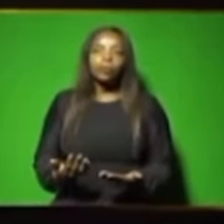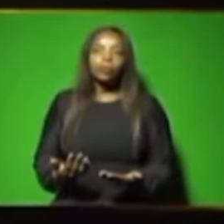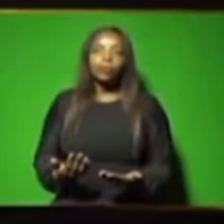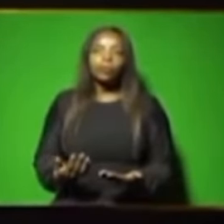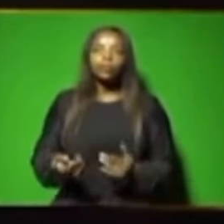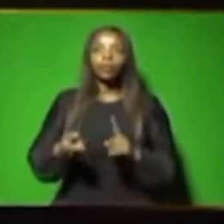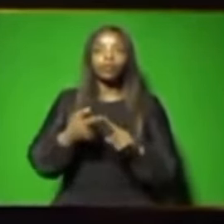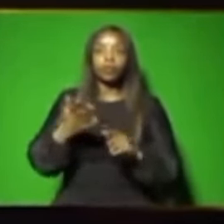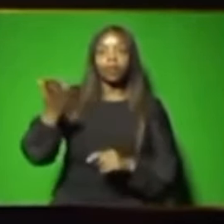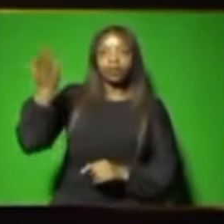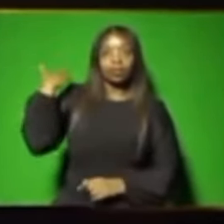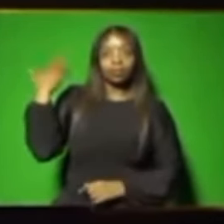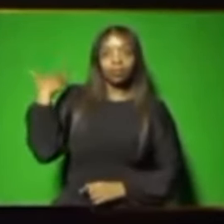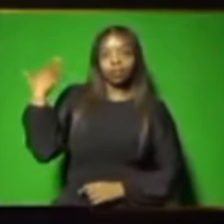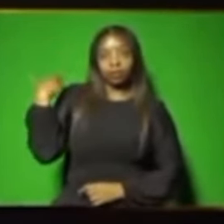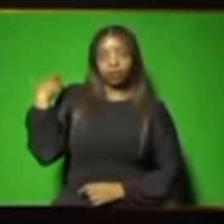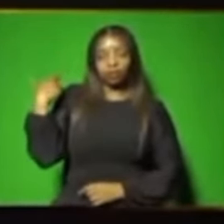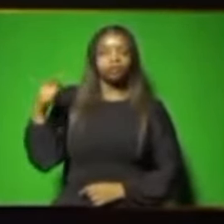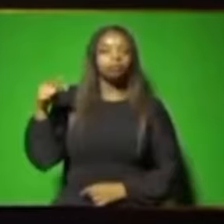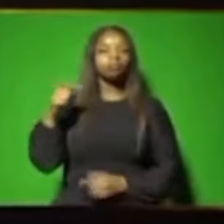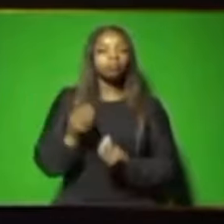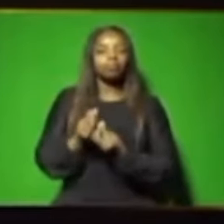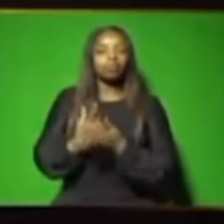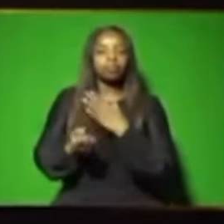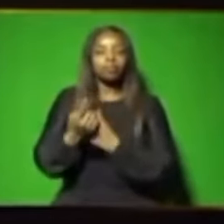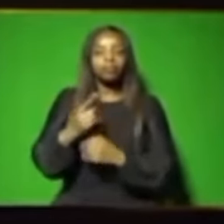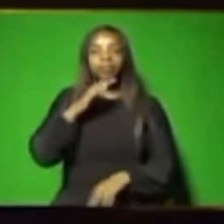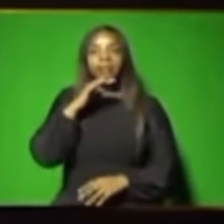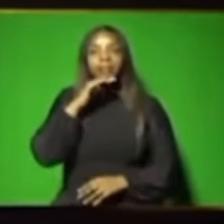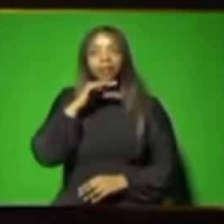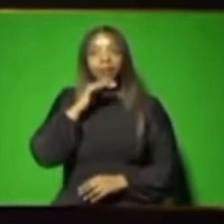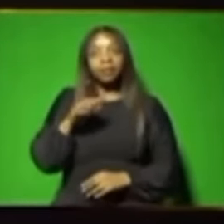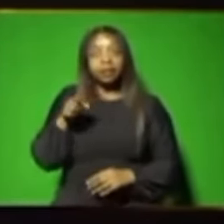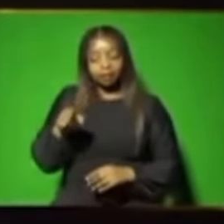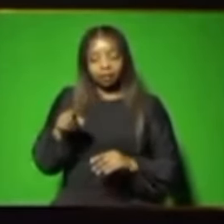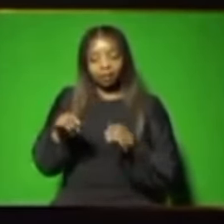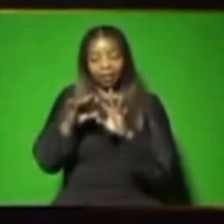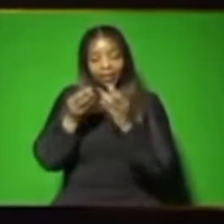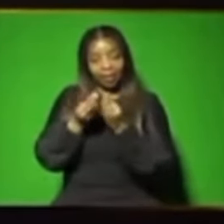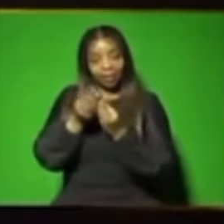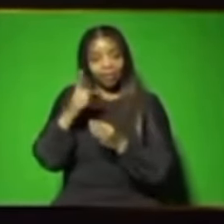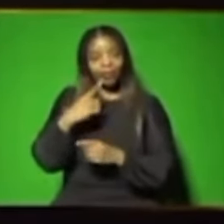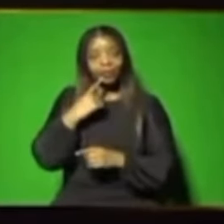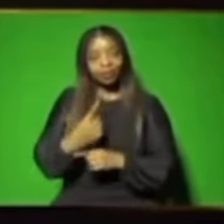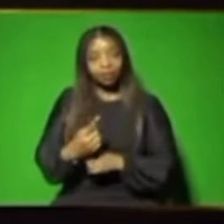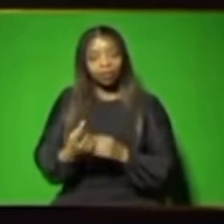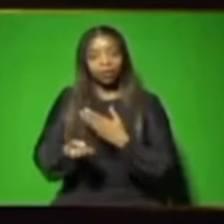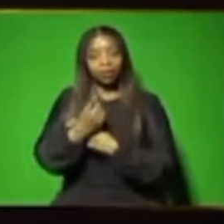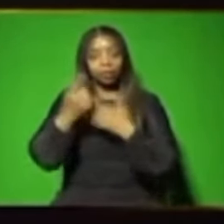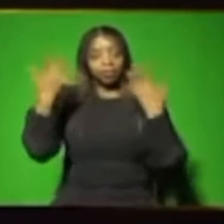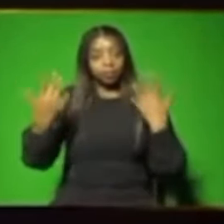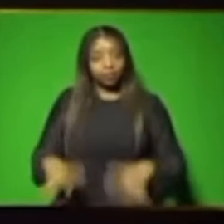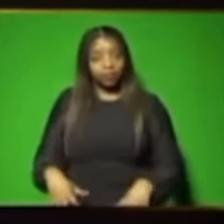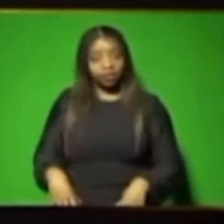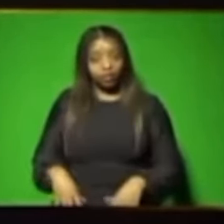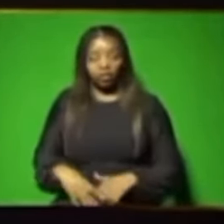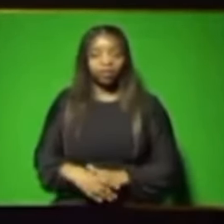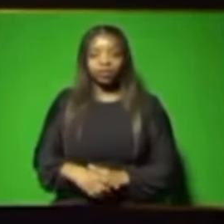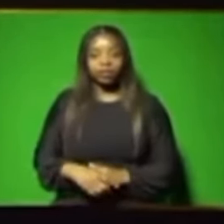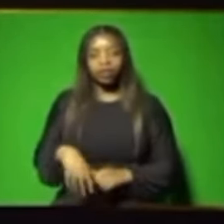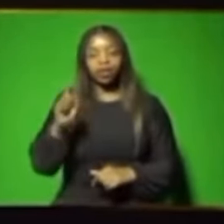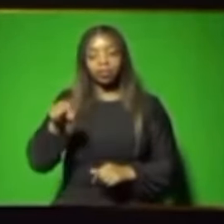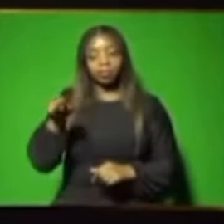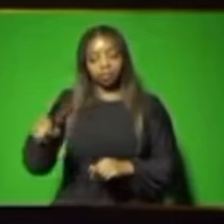zwavhuḓi nga uri holu lushaka runga lufhaṱa hani. Ni helela kwala, ndi